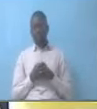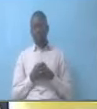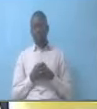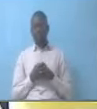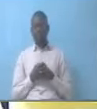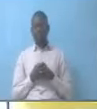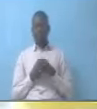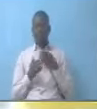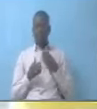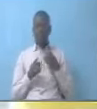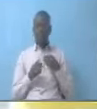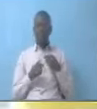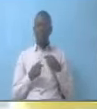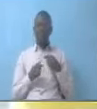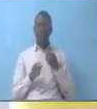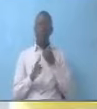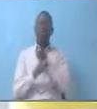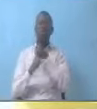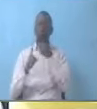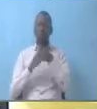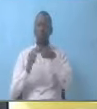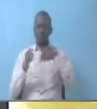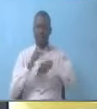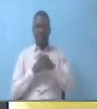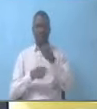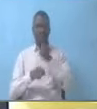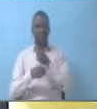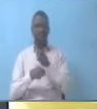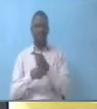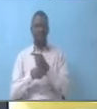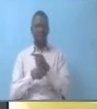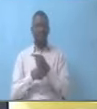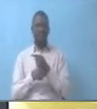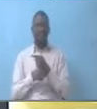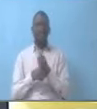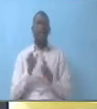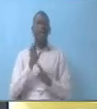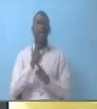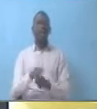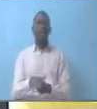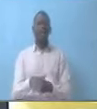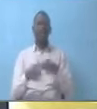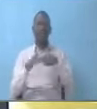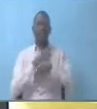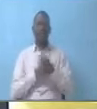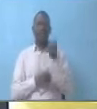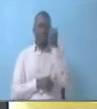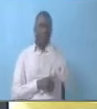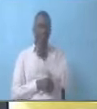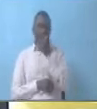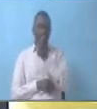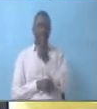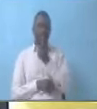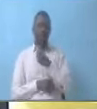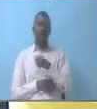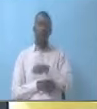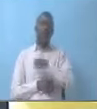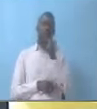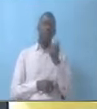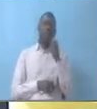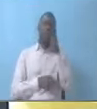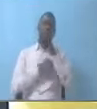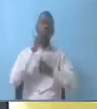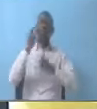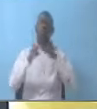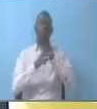the Gambia. Ci ni nga xamne non la feñe ci Gambia. Africa in particular. Wala nak ci rewi Africa ye sax. In the world at large. Ak ci